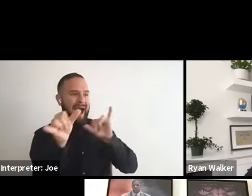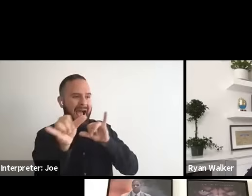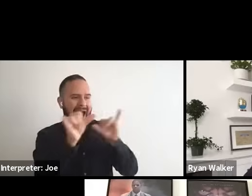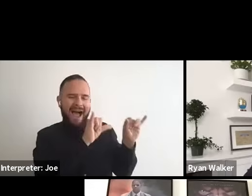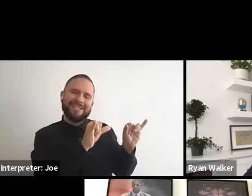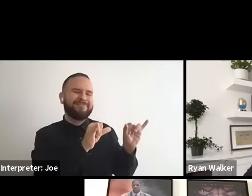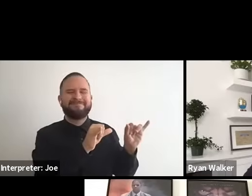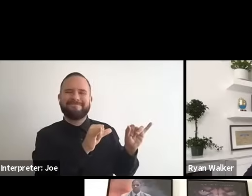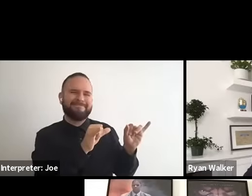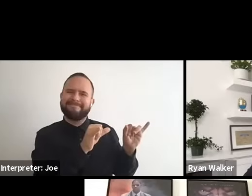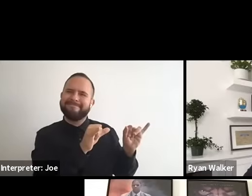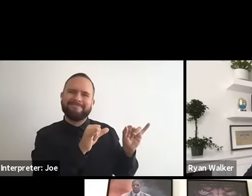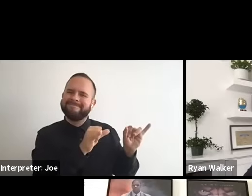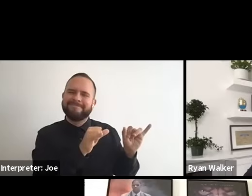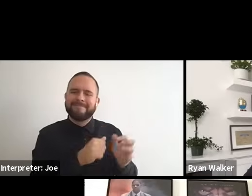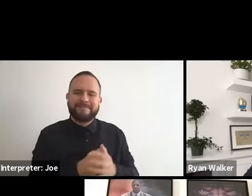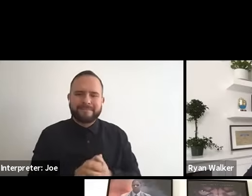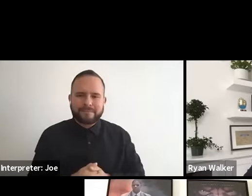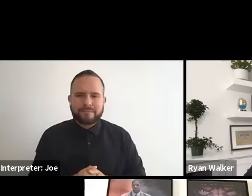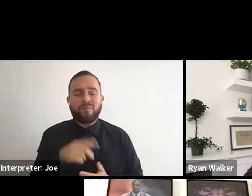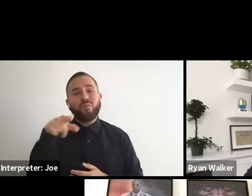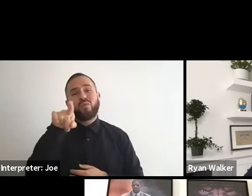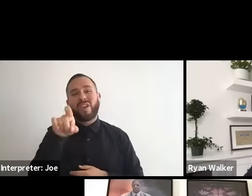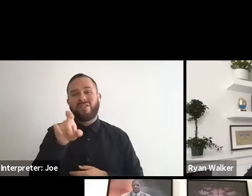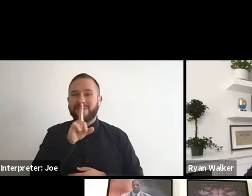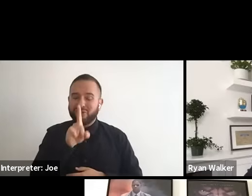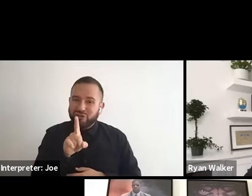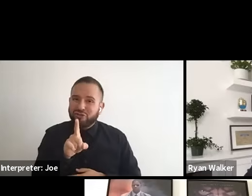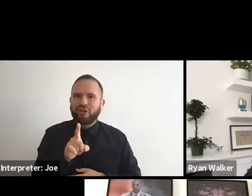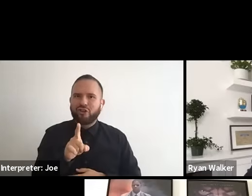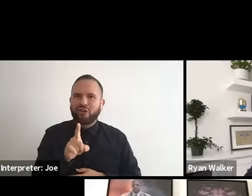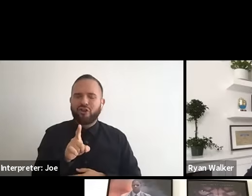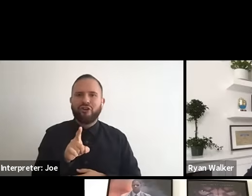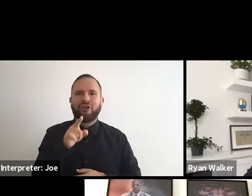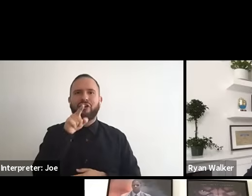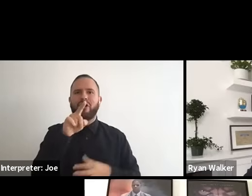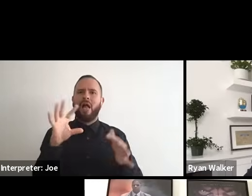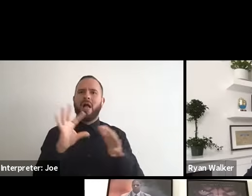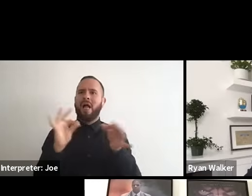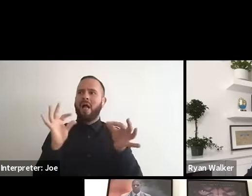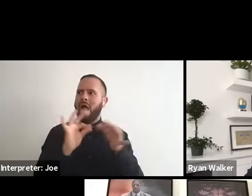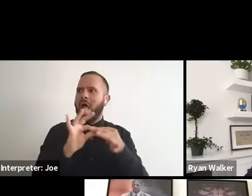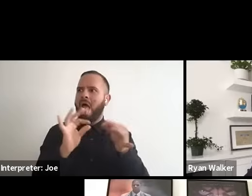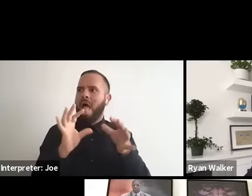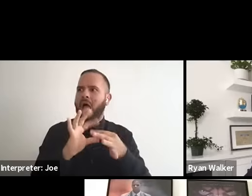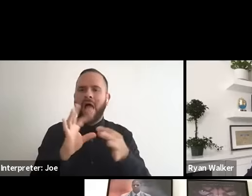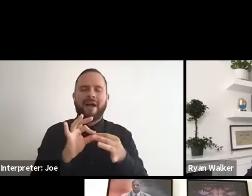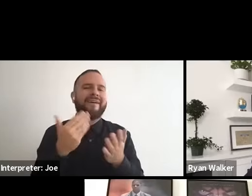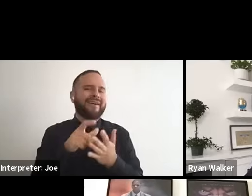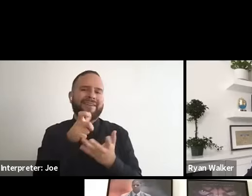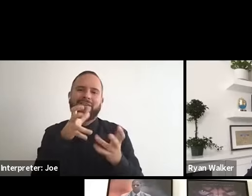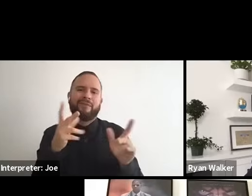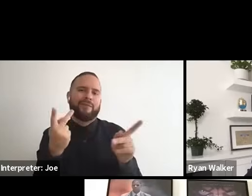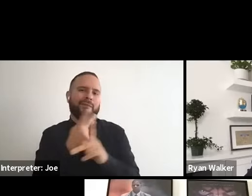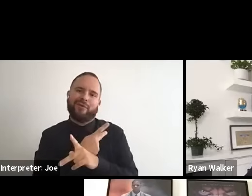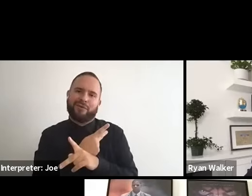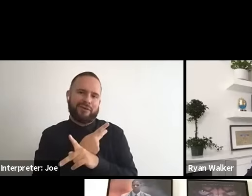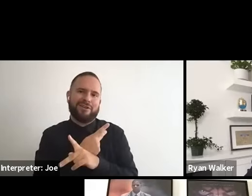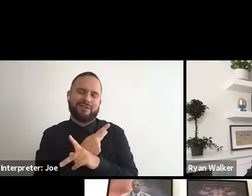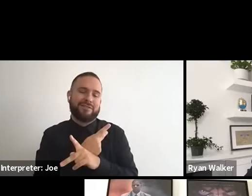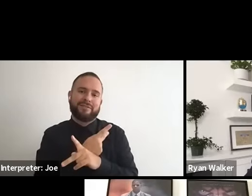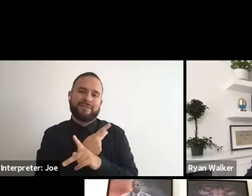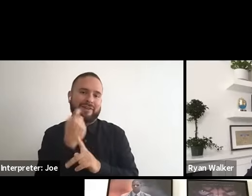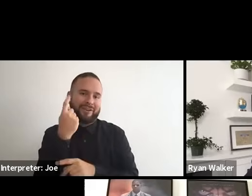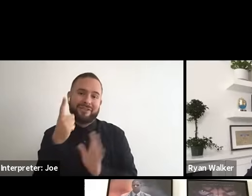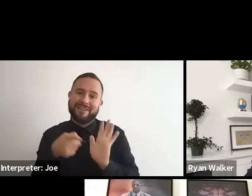ensure that things that you're saying is not digging you in a deeper hole, and understand that it's okay to sometimes not say anything